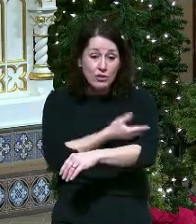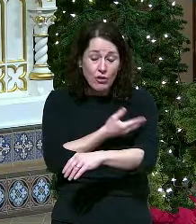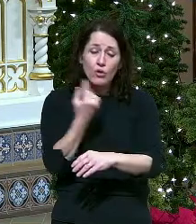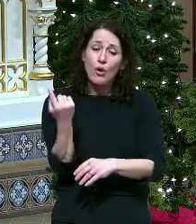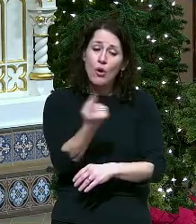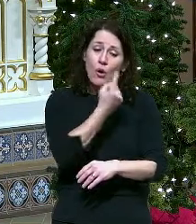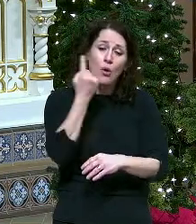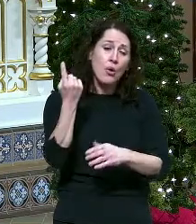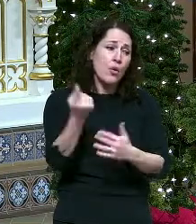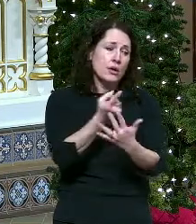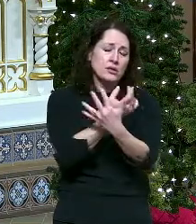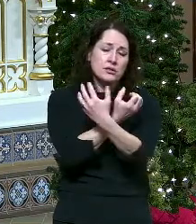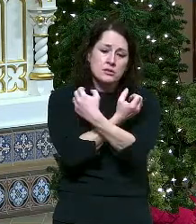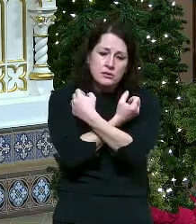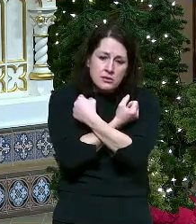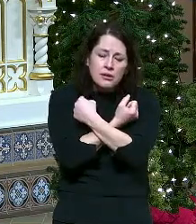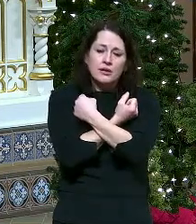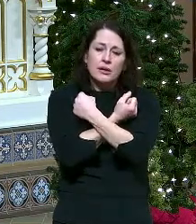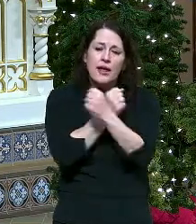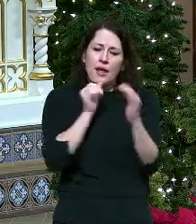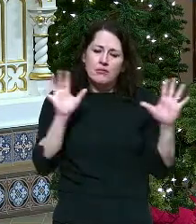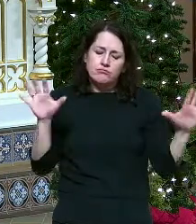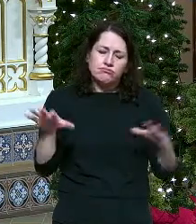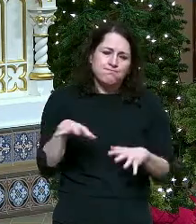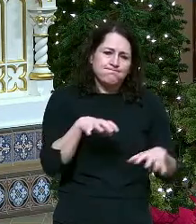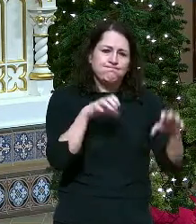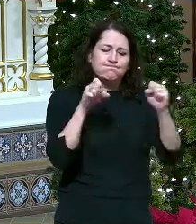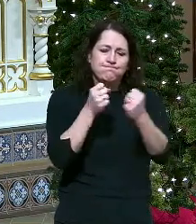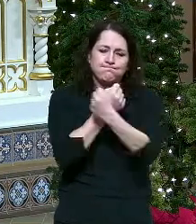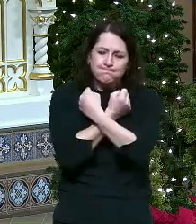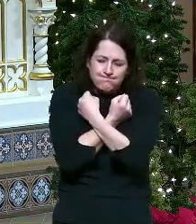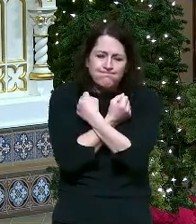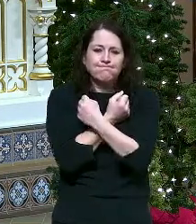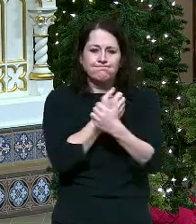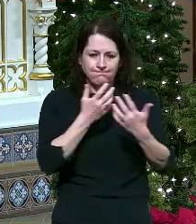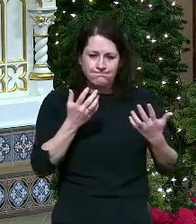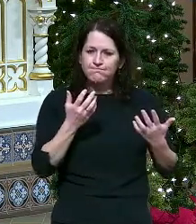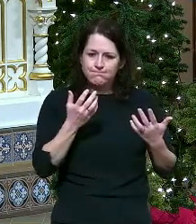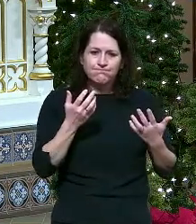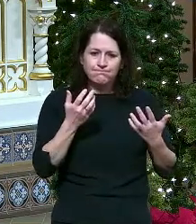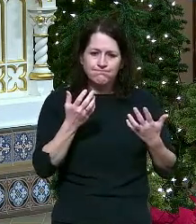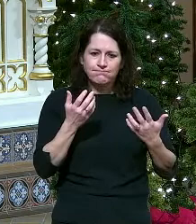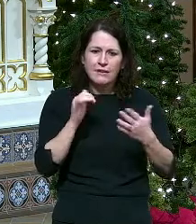continually embracing that relationship offered to us.